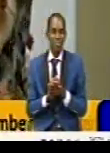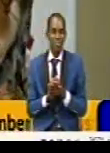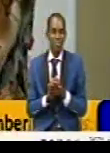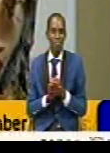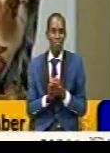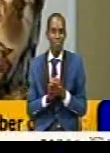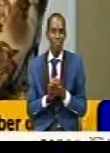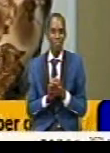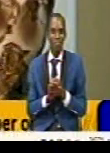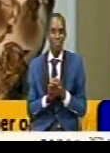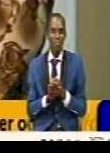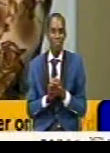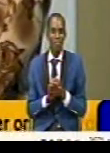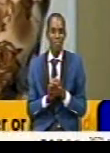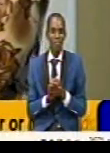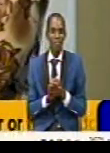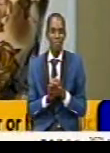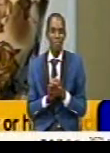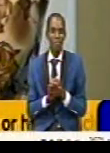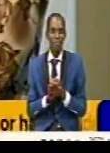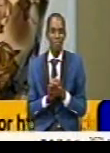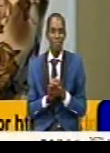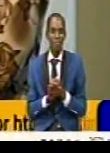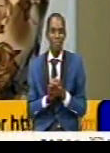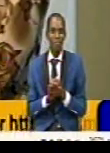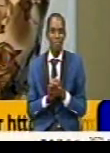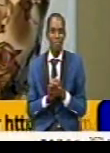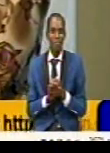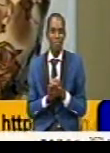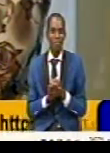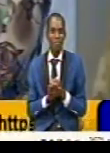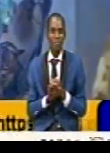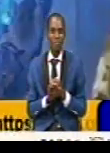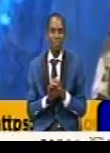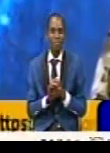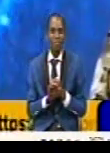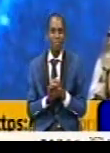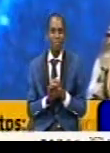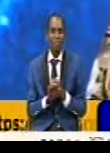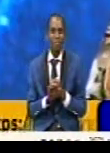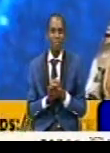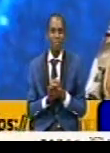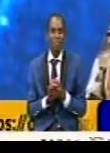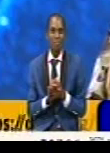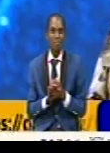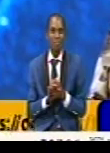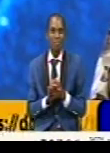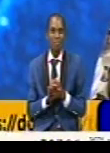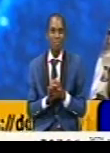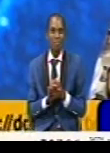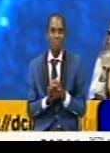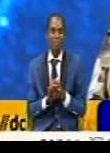Hallelujah. Amen. Omushneke, be meji mo hire na kopotro na Allah ma chineke Allah am.